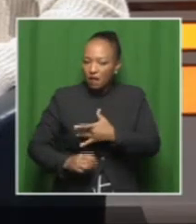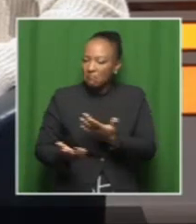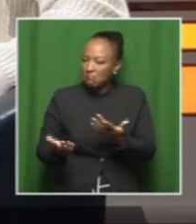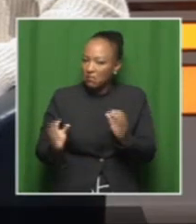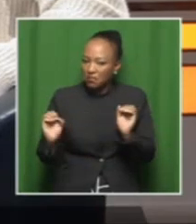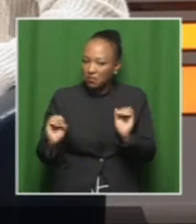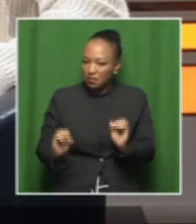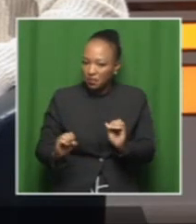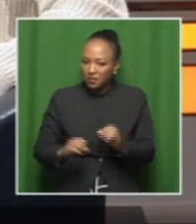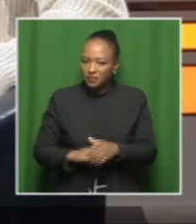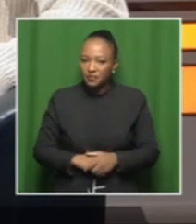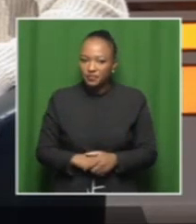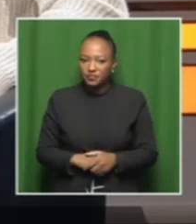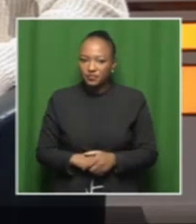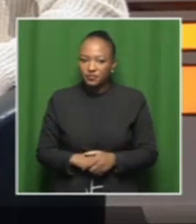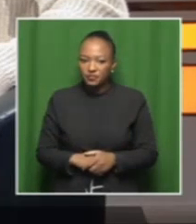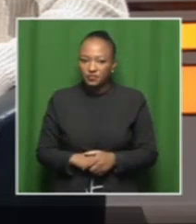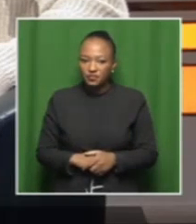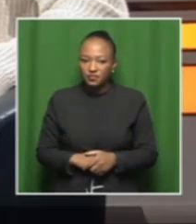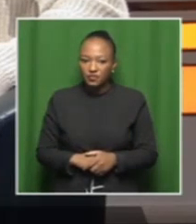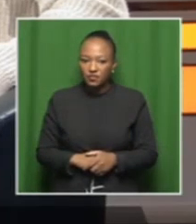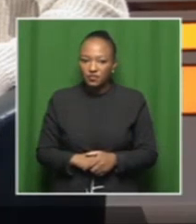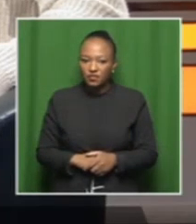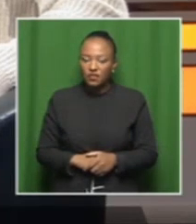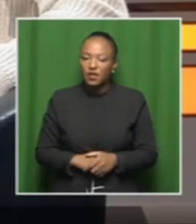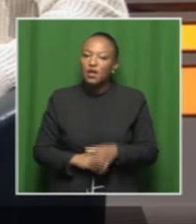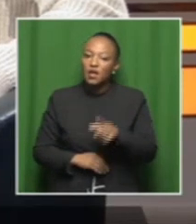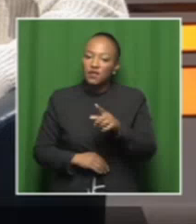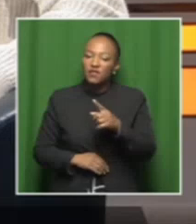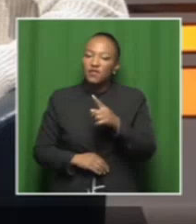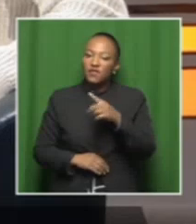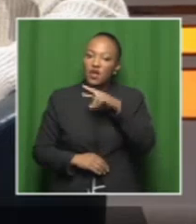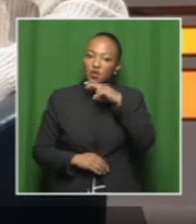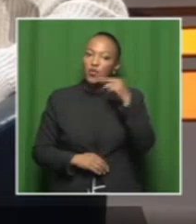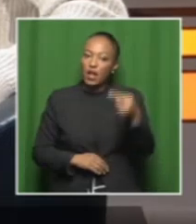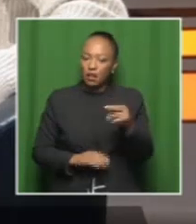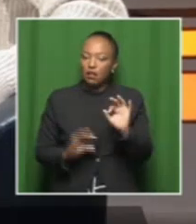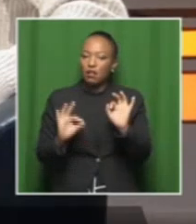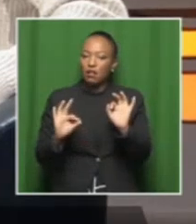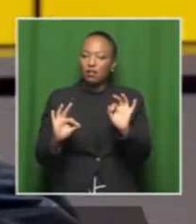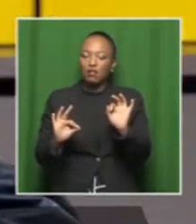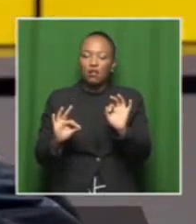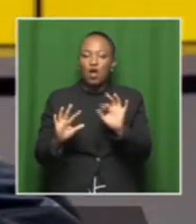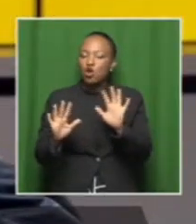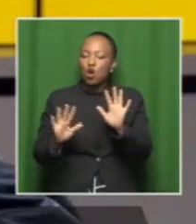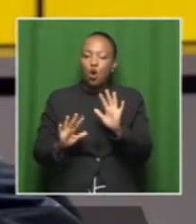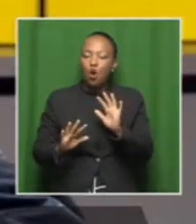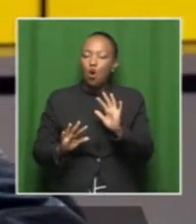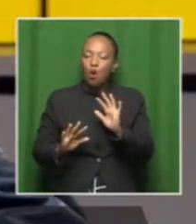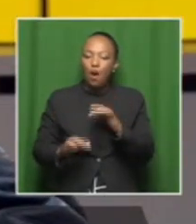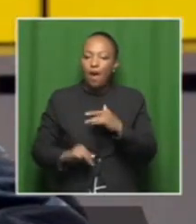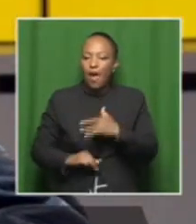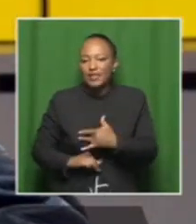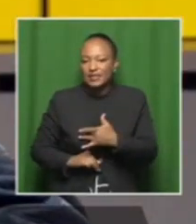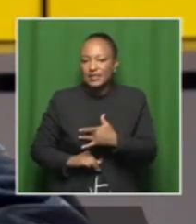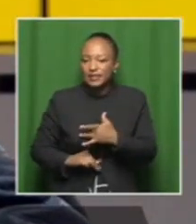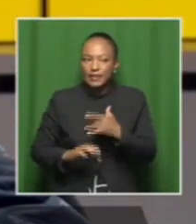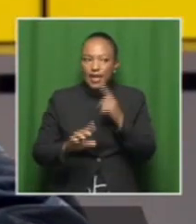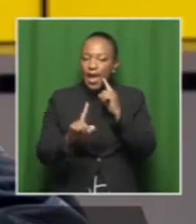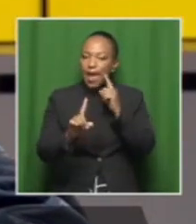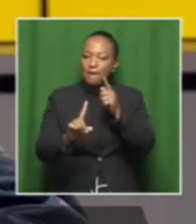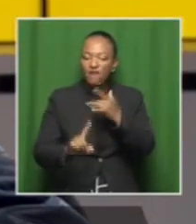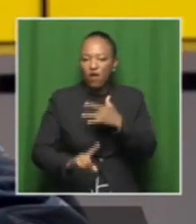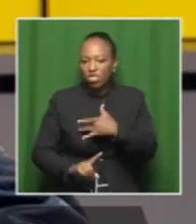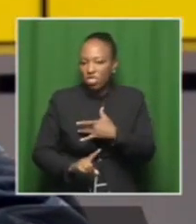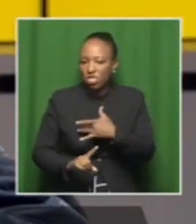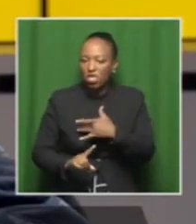I would say These ones, they if don't you're care. real, people don't get hurt, because there's no intention to hurt anyone. You're just sharing your story,